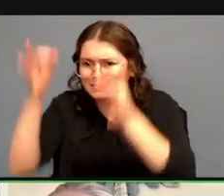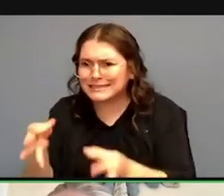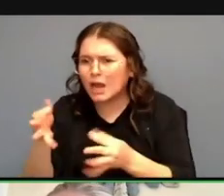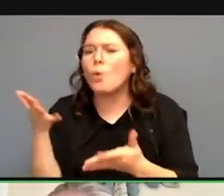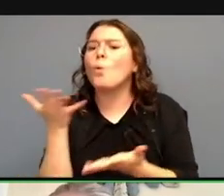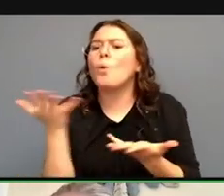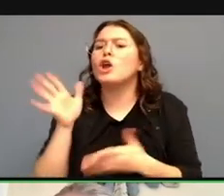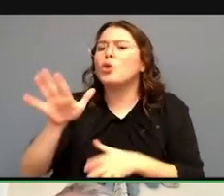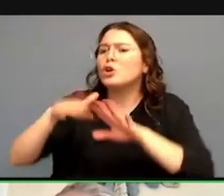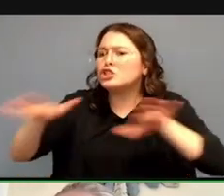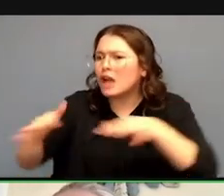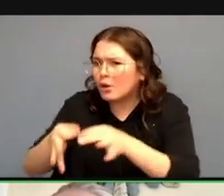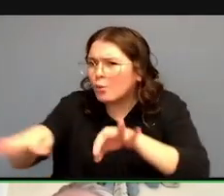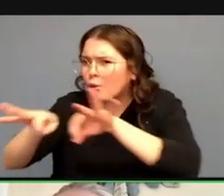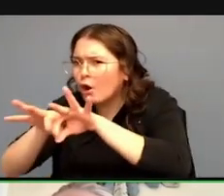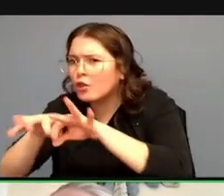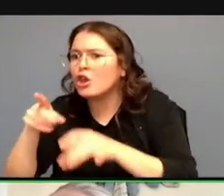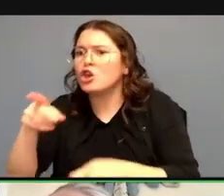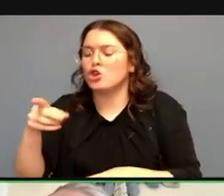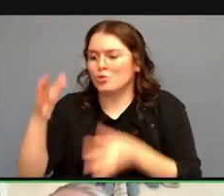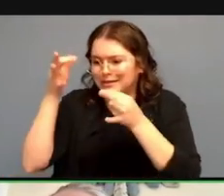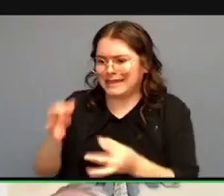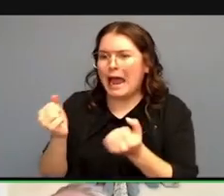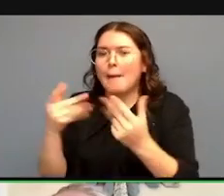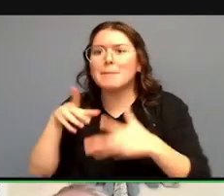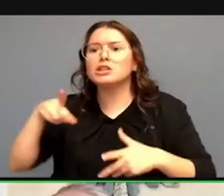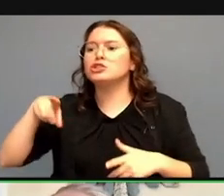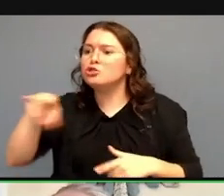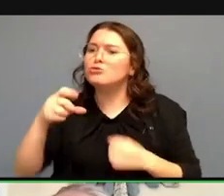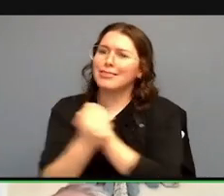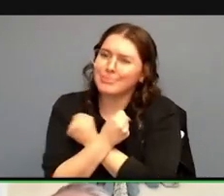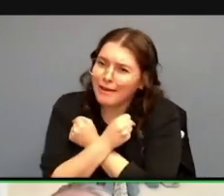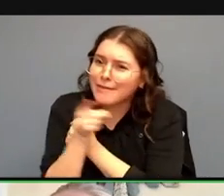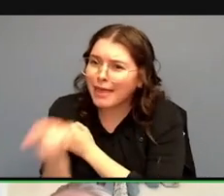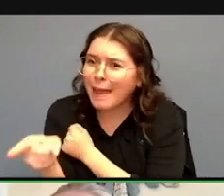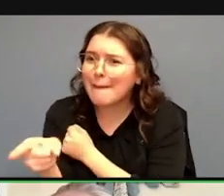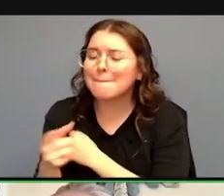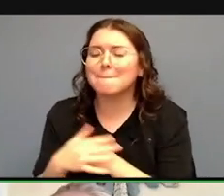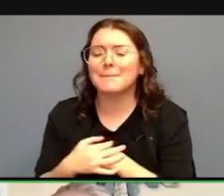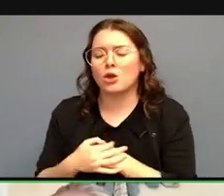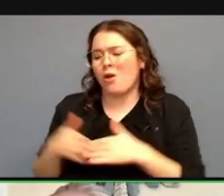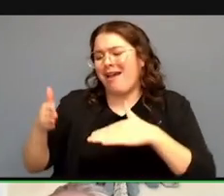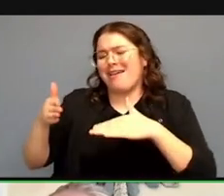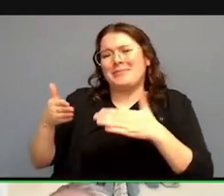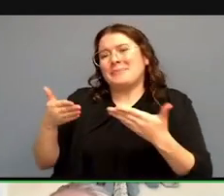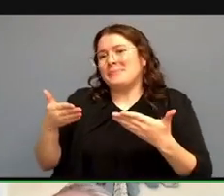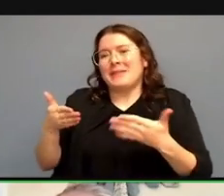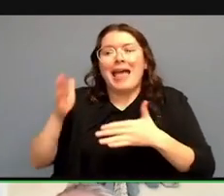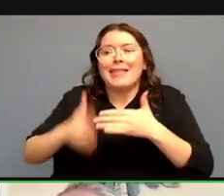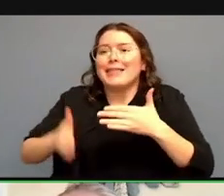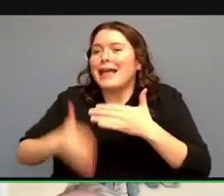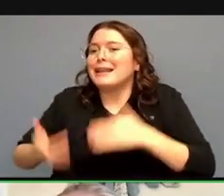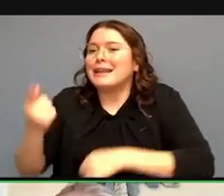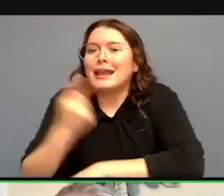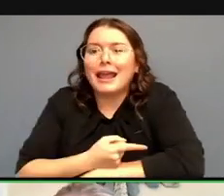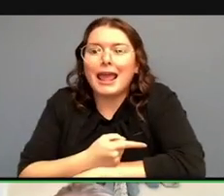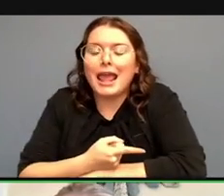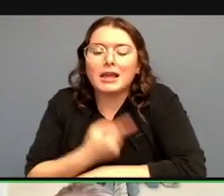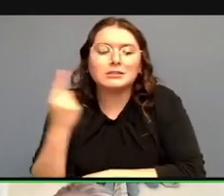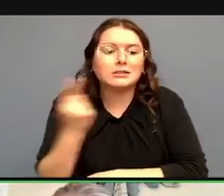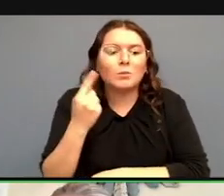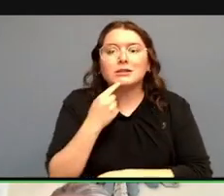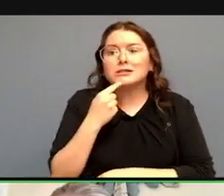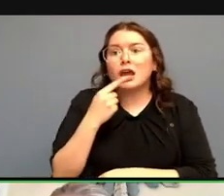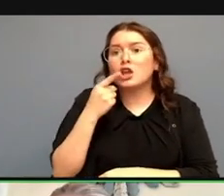is. You decide how much they're loved, and at the end of the day, someone telling you that your child is